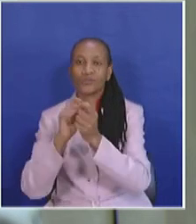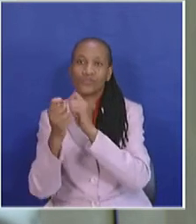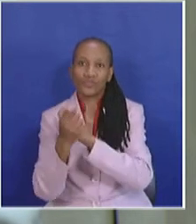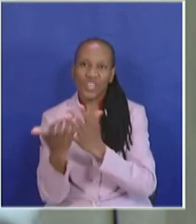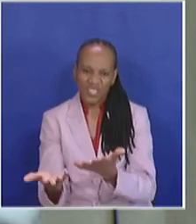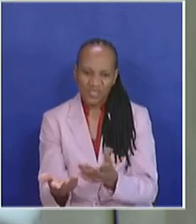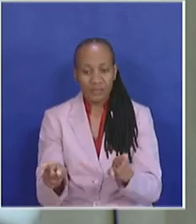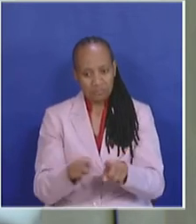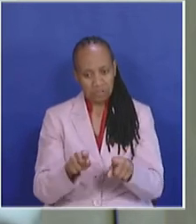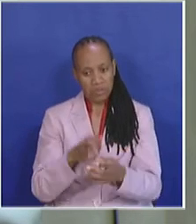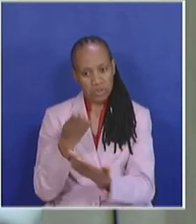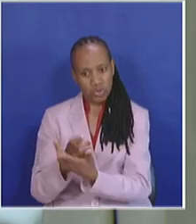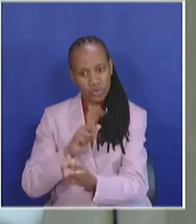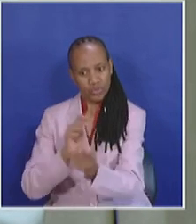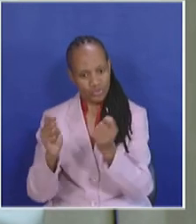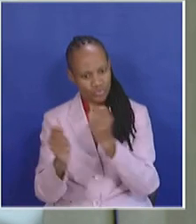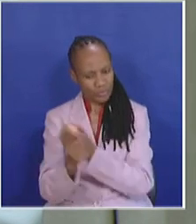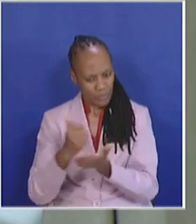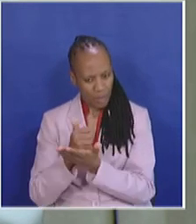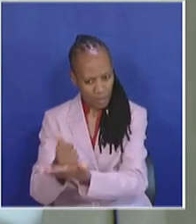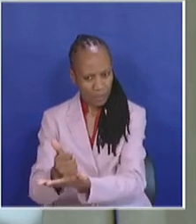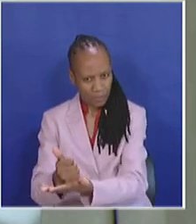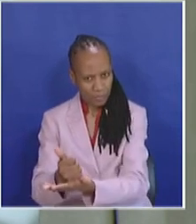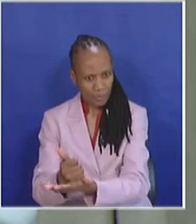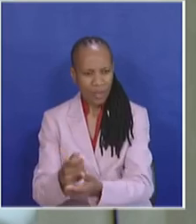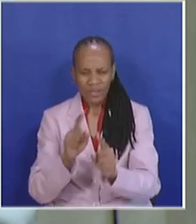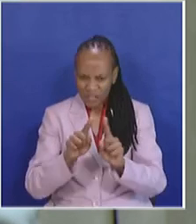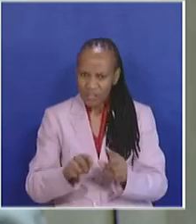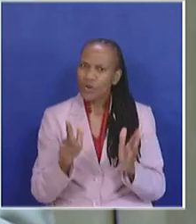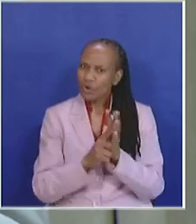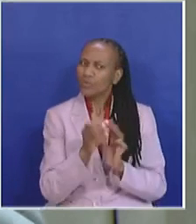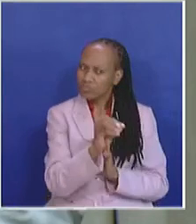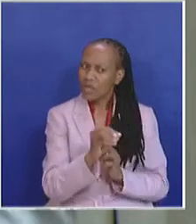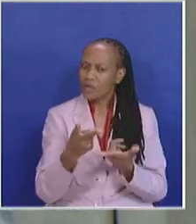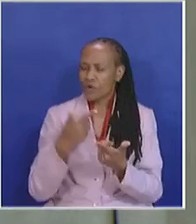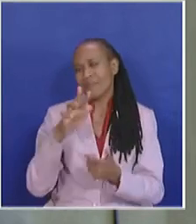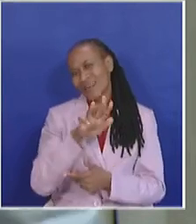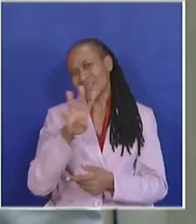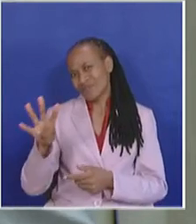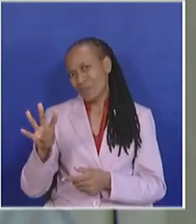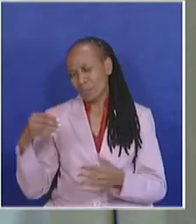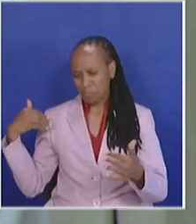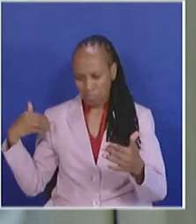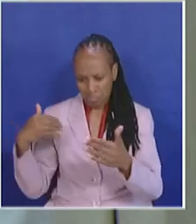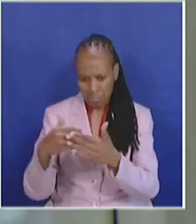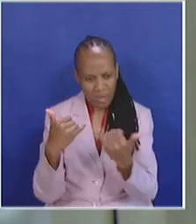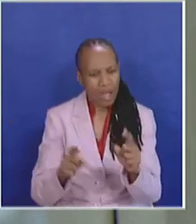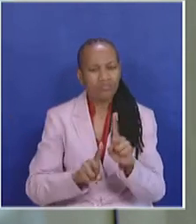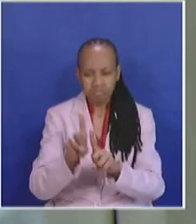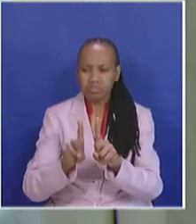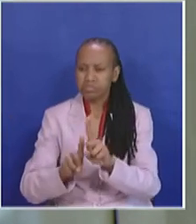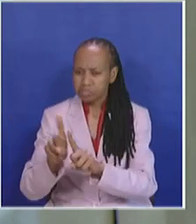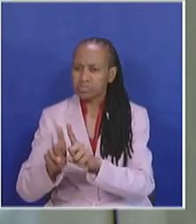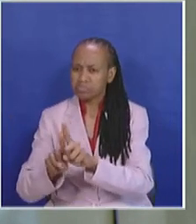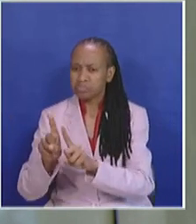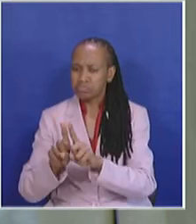social transformation were introduced since the dawn of democracy, such have achieved mixed successes, and the